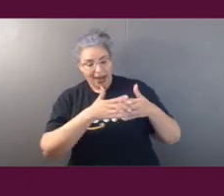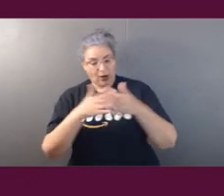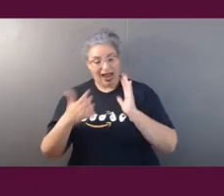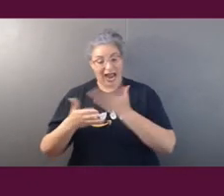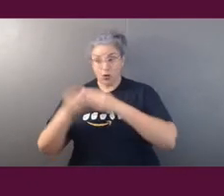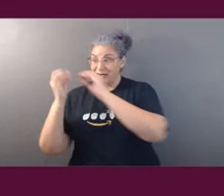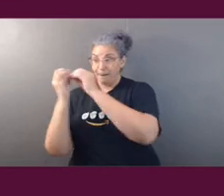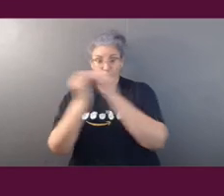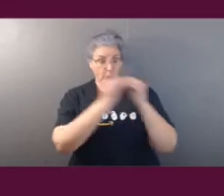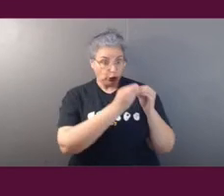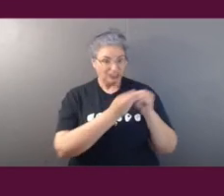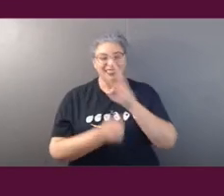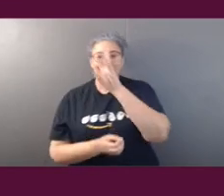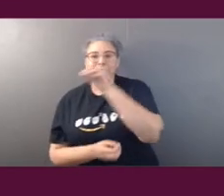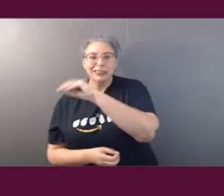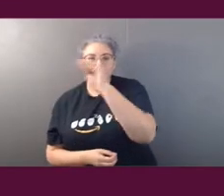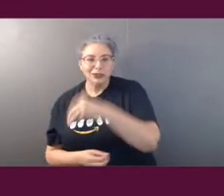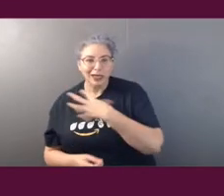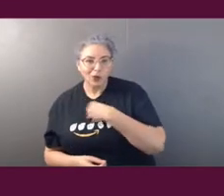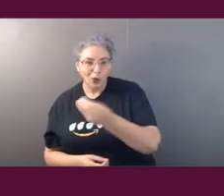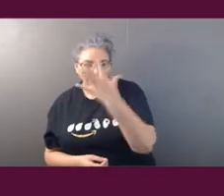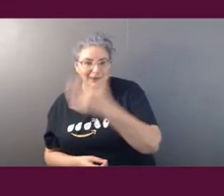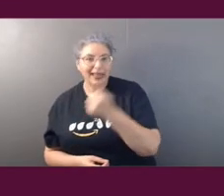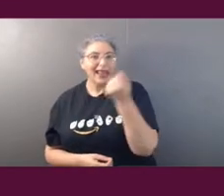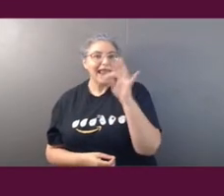America's demographic is, you know, 60% white,